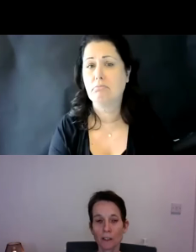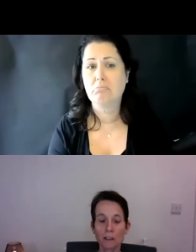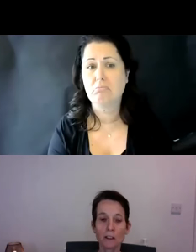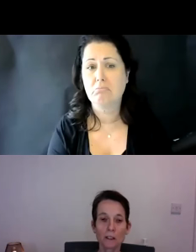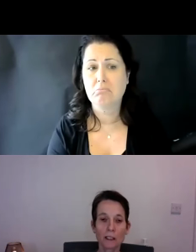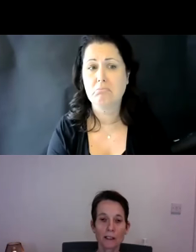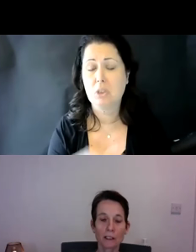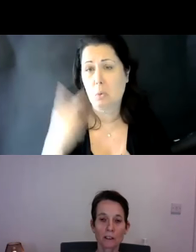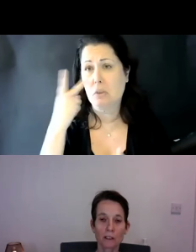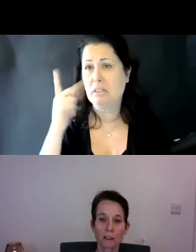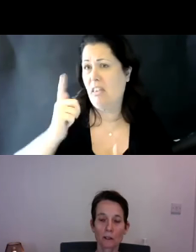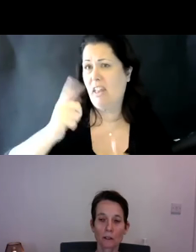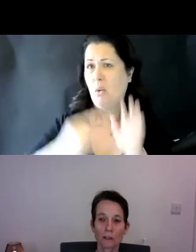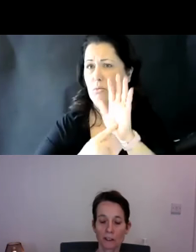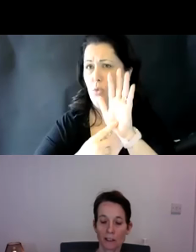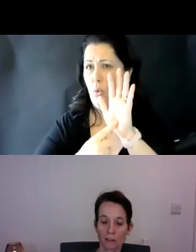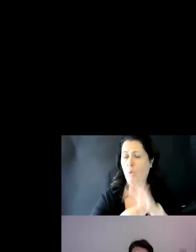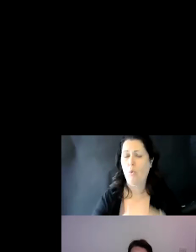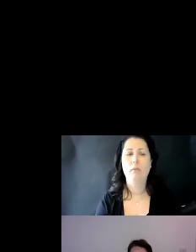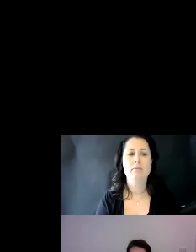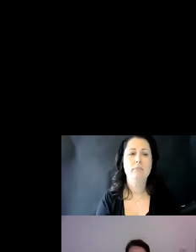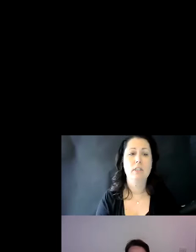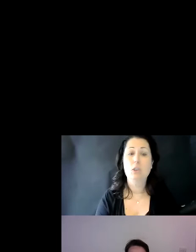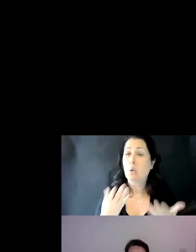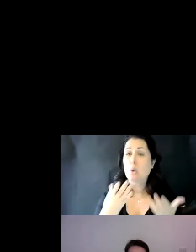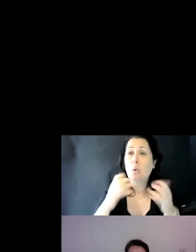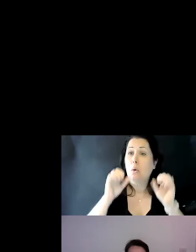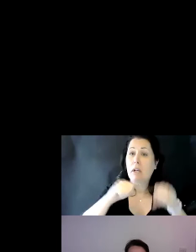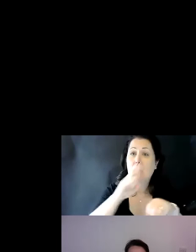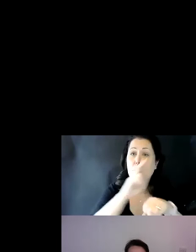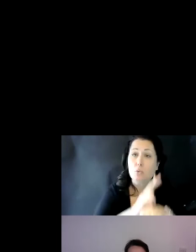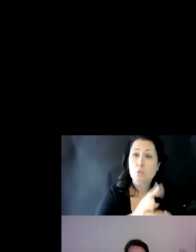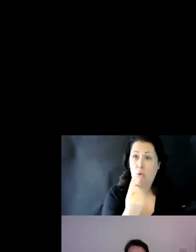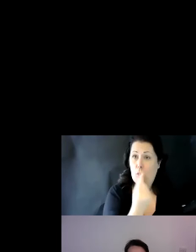And you can use it in addition to or instead of other outcome measures.